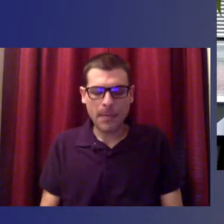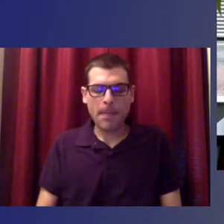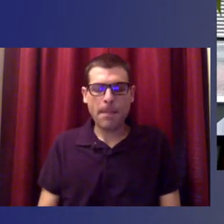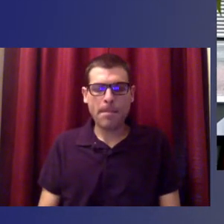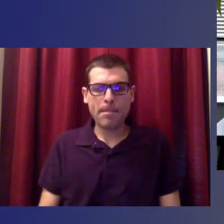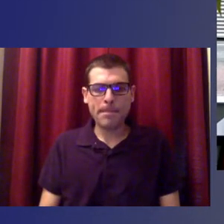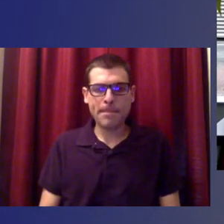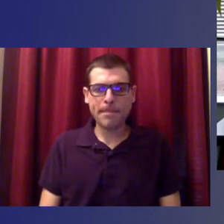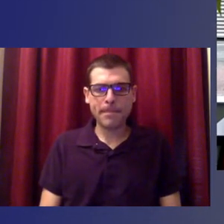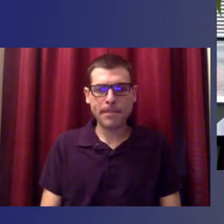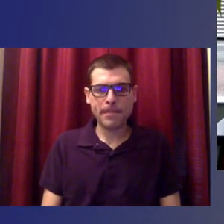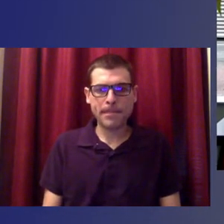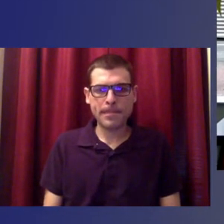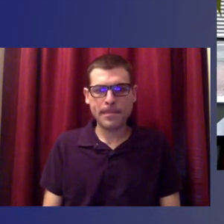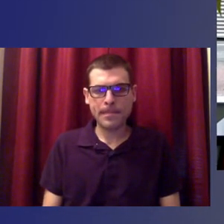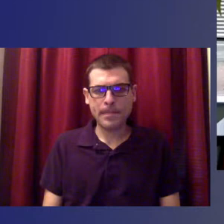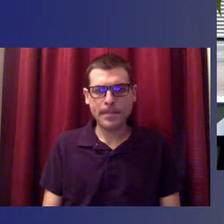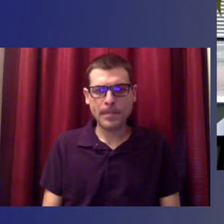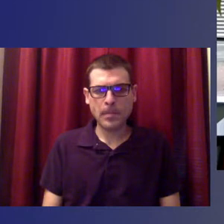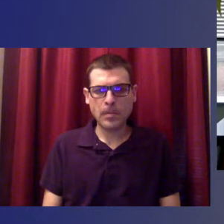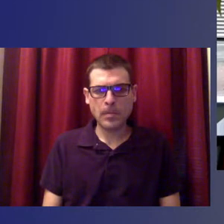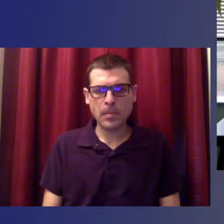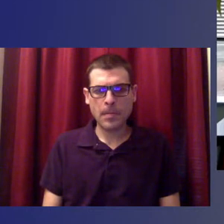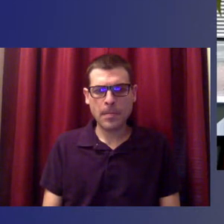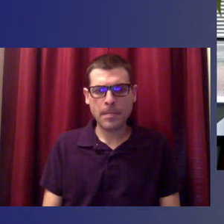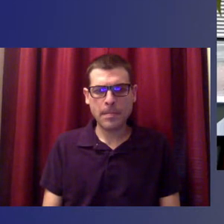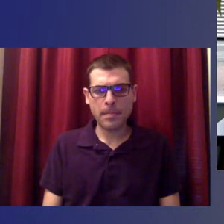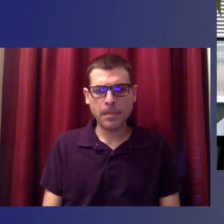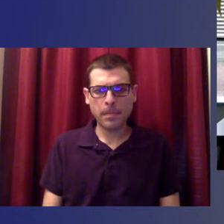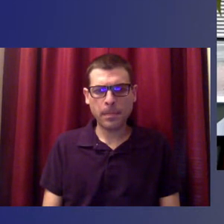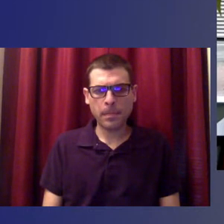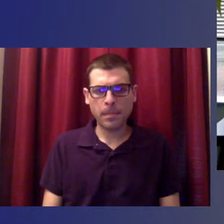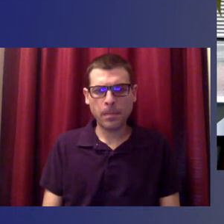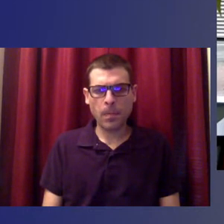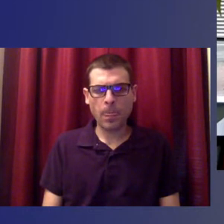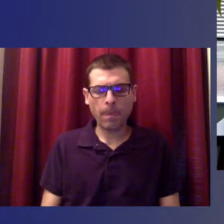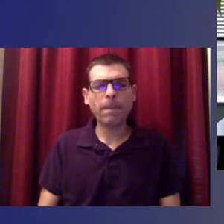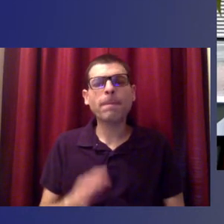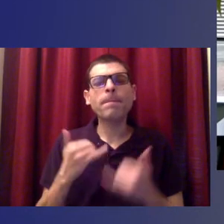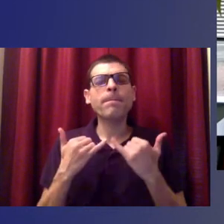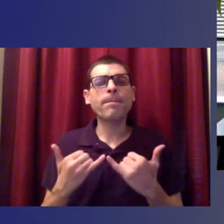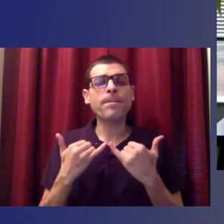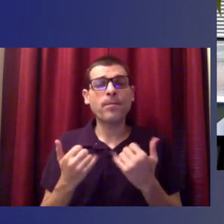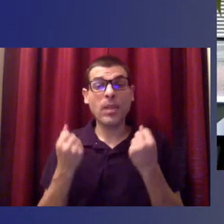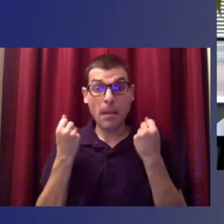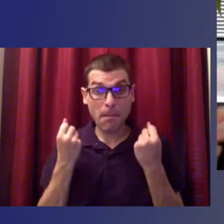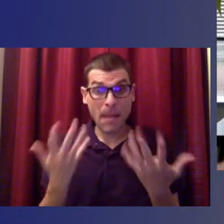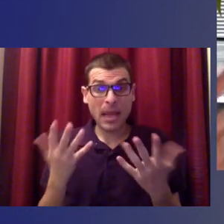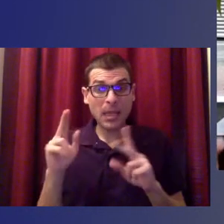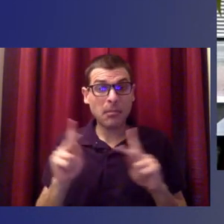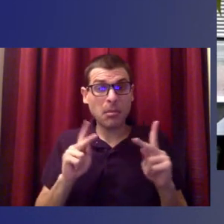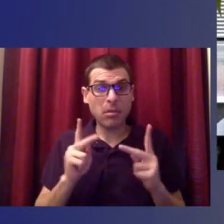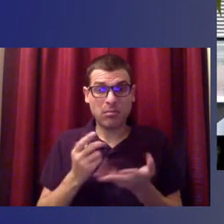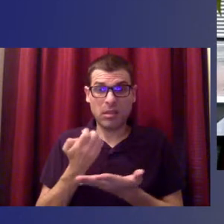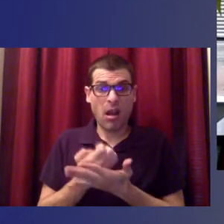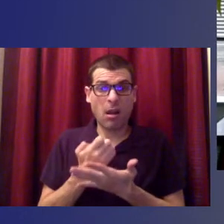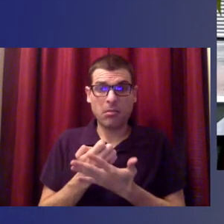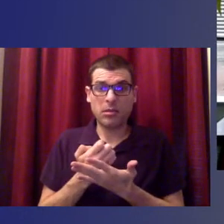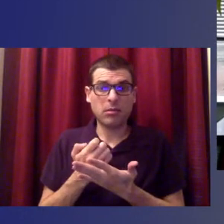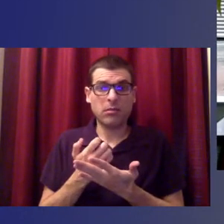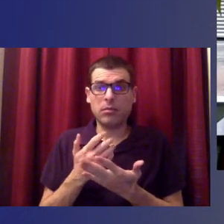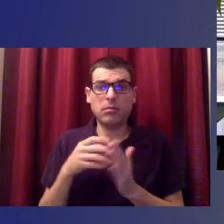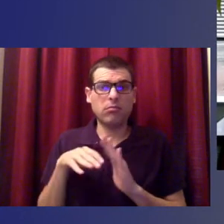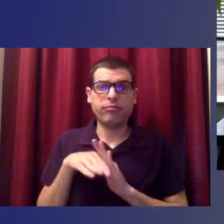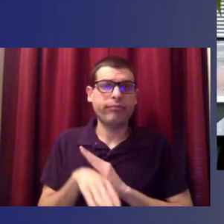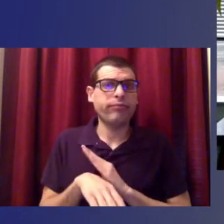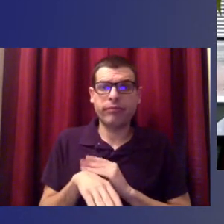One in particular is the economic cliff that huge numbers of people may face when the statewide